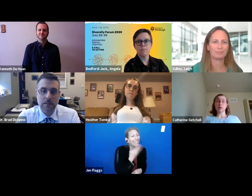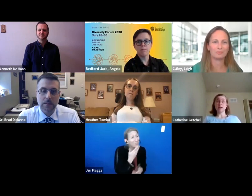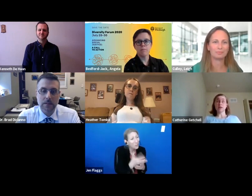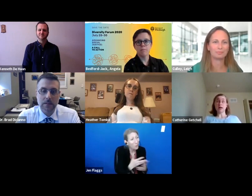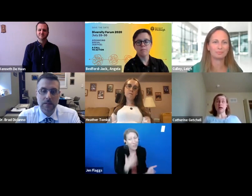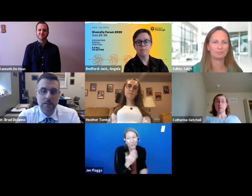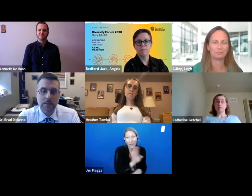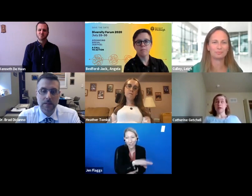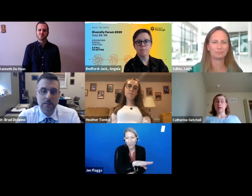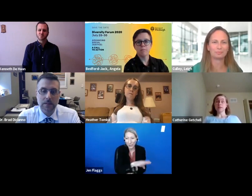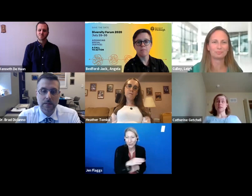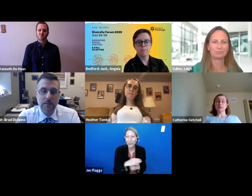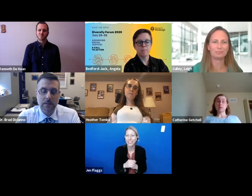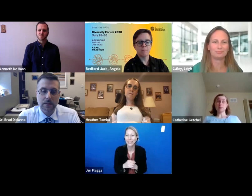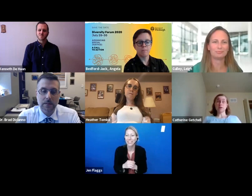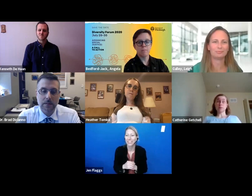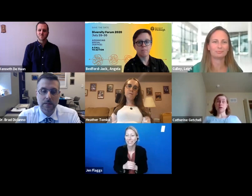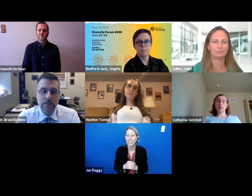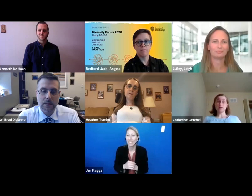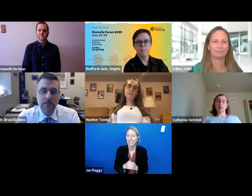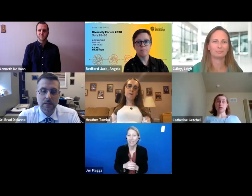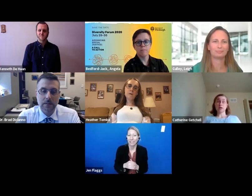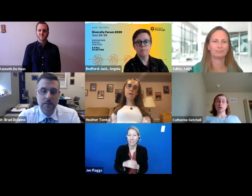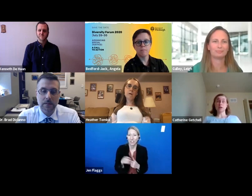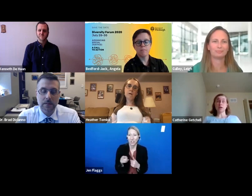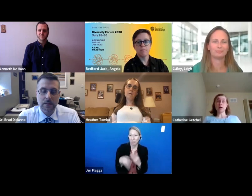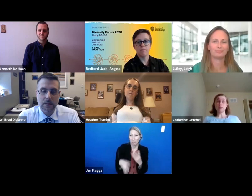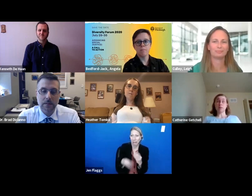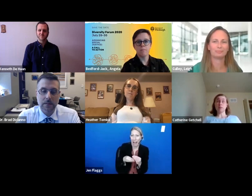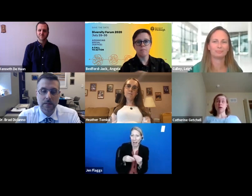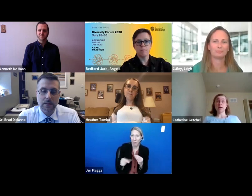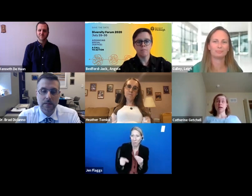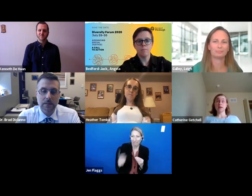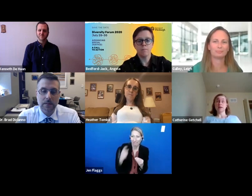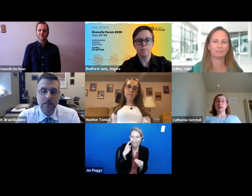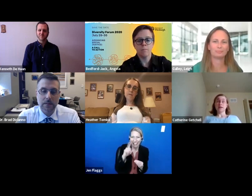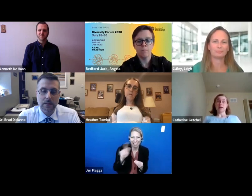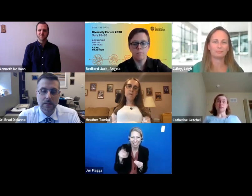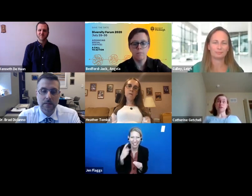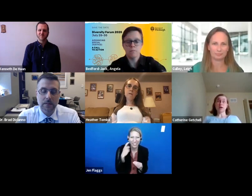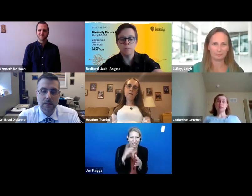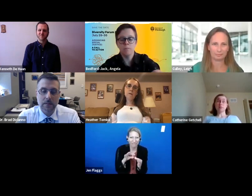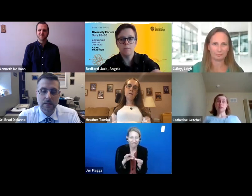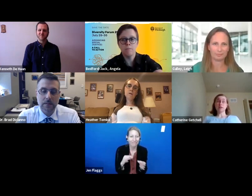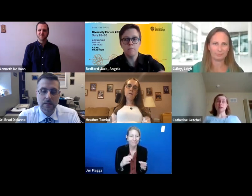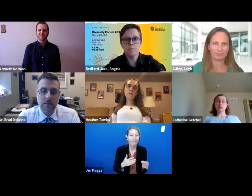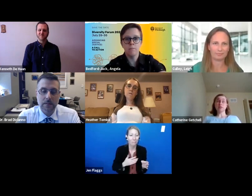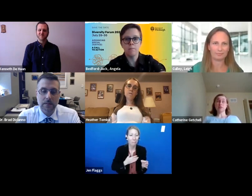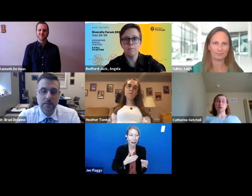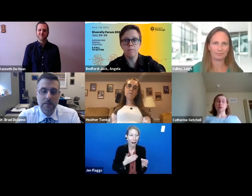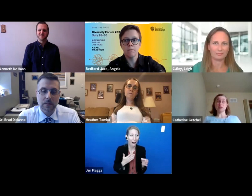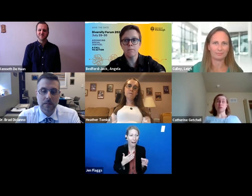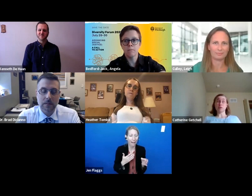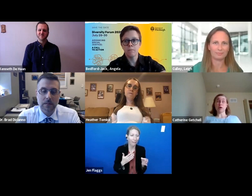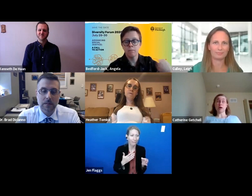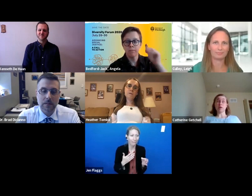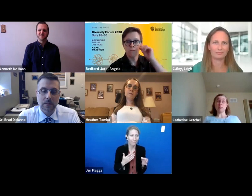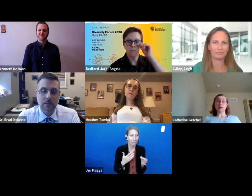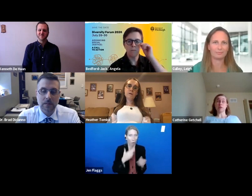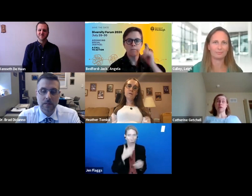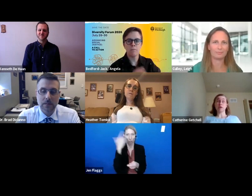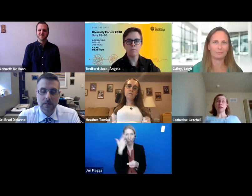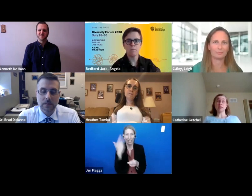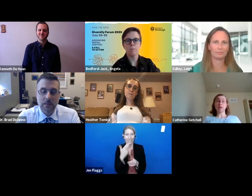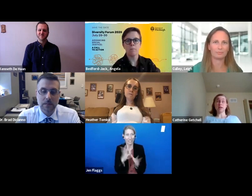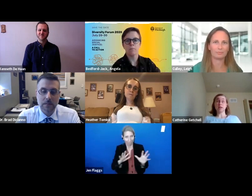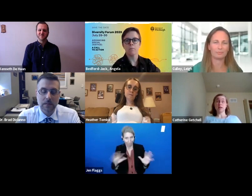afternoon, everyone. Just to supplement what Lee shared, my kind of driving professional force throughout